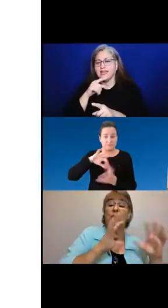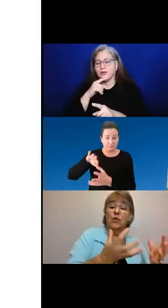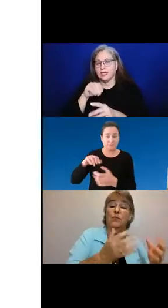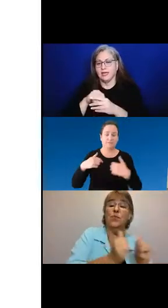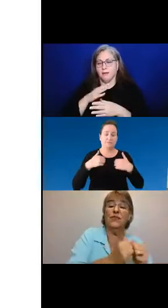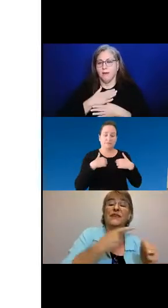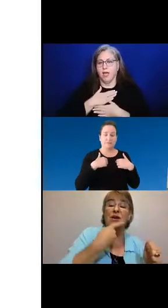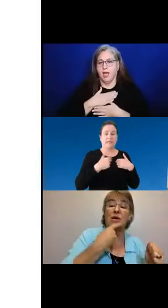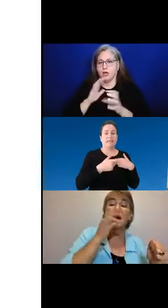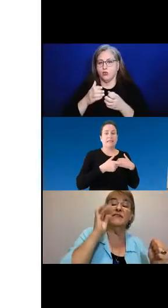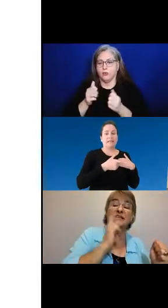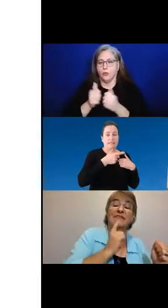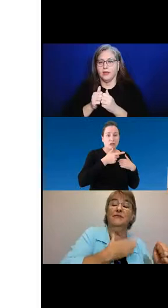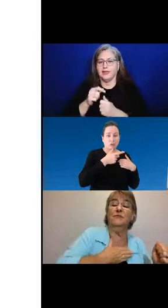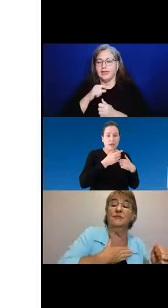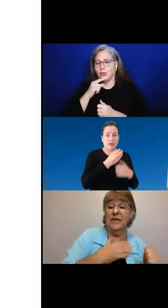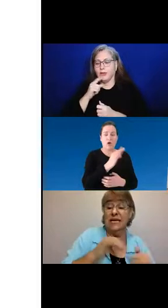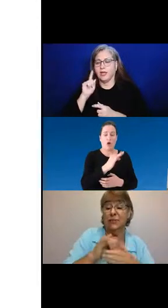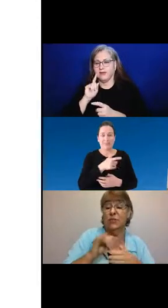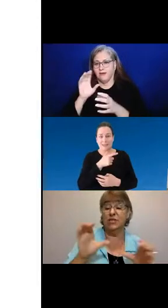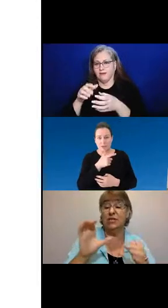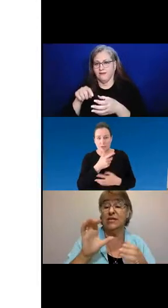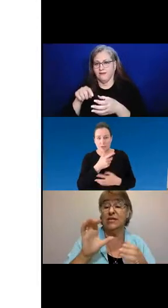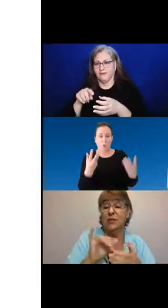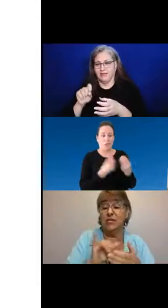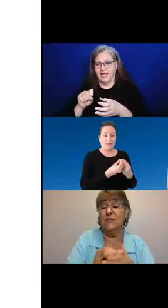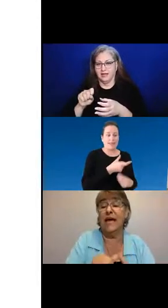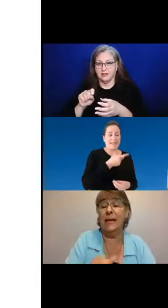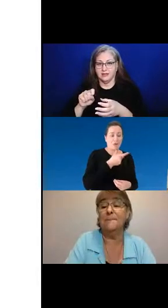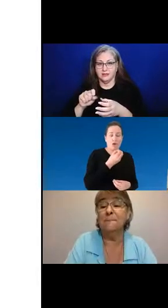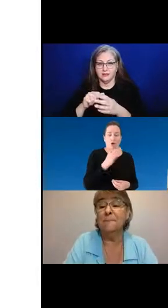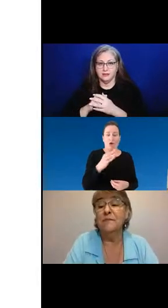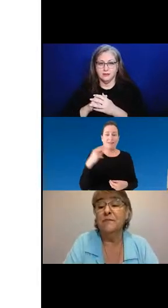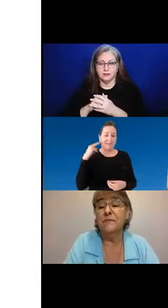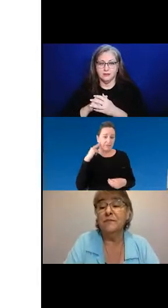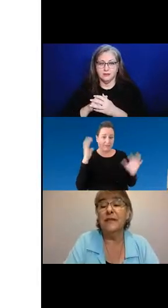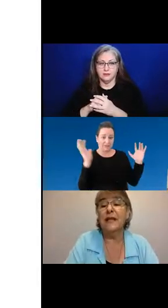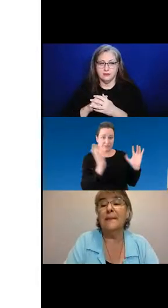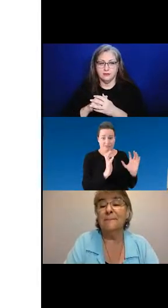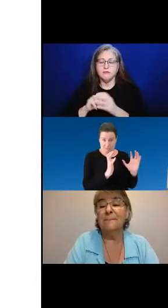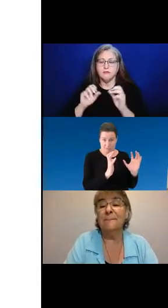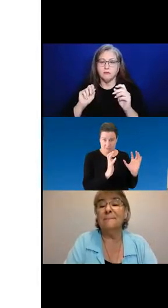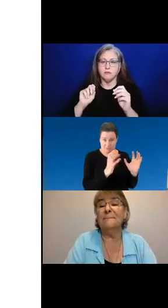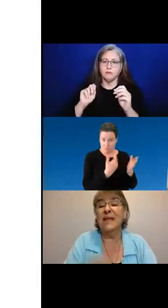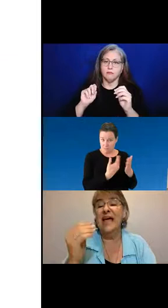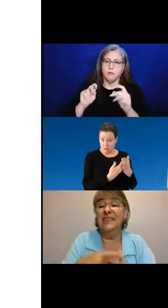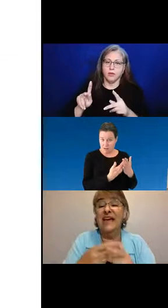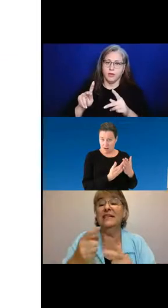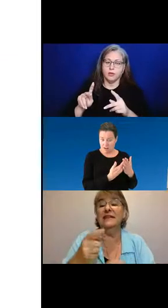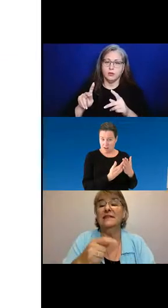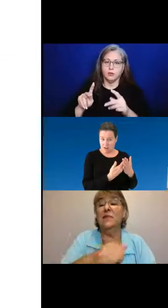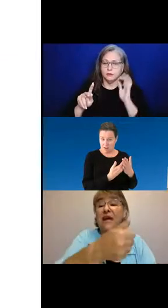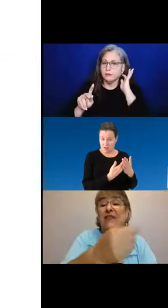my group with hearing of deaf. Okay. Can we do that? Okay. Let me. And